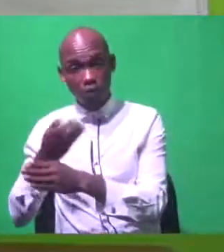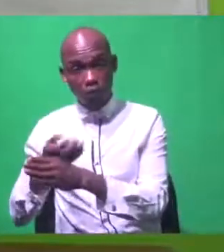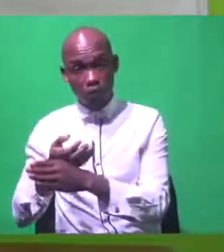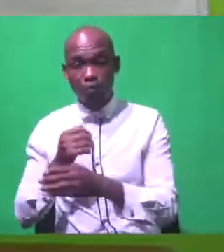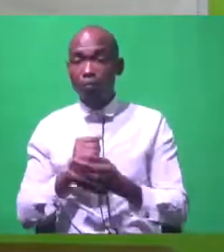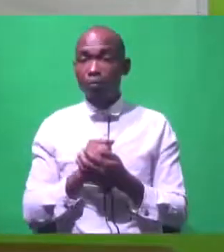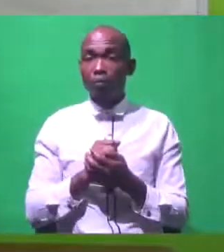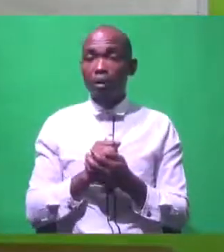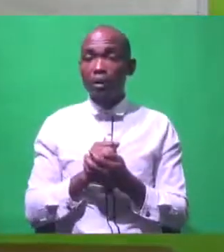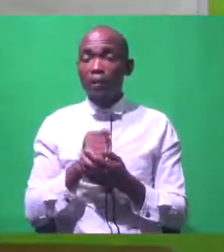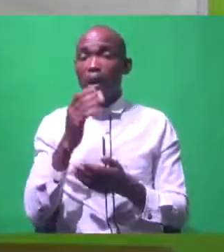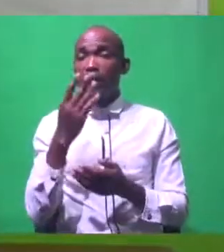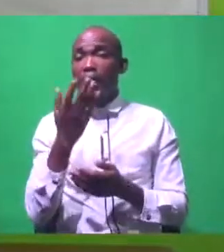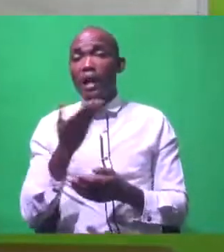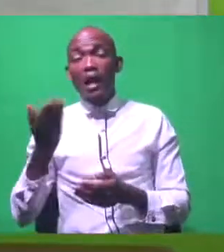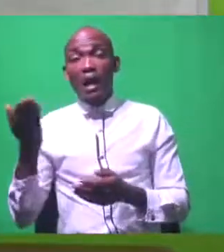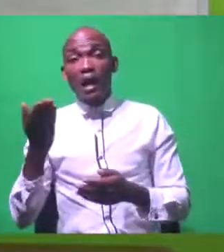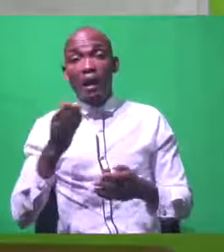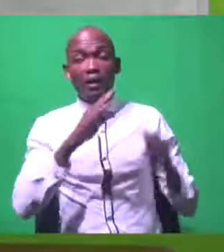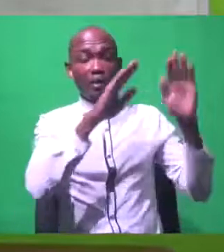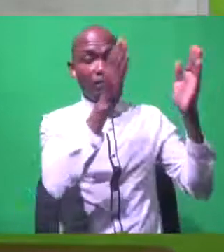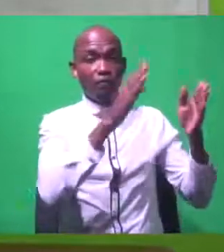Another feature, it was